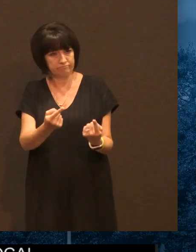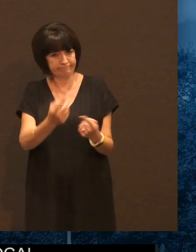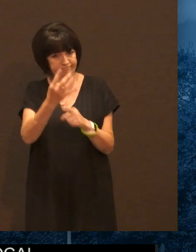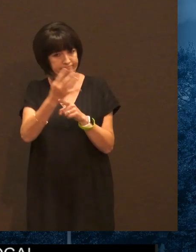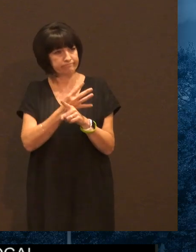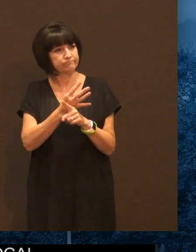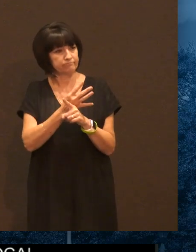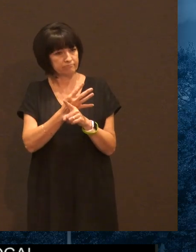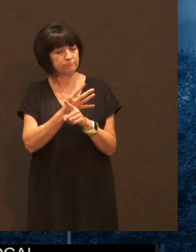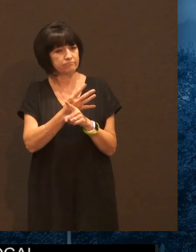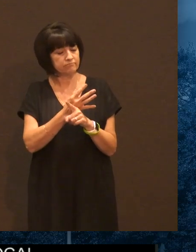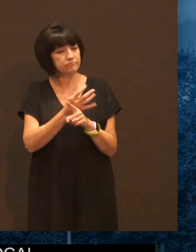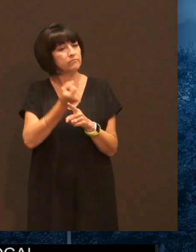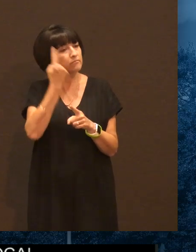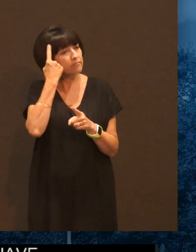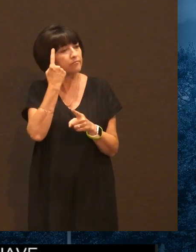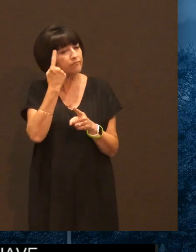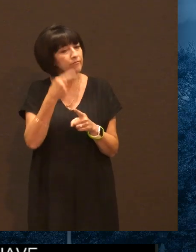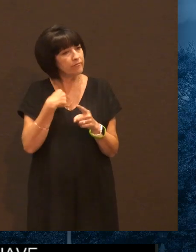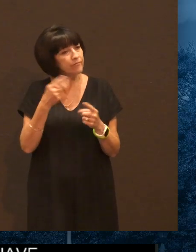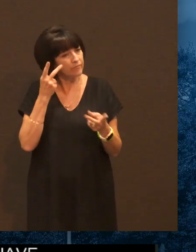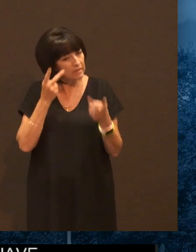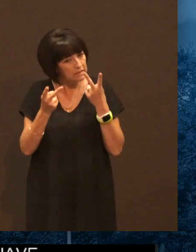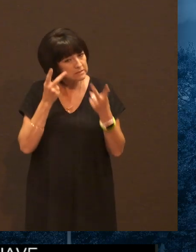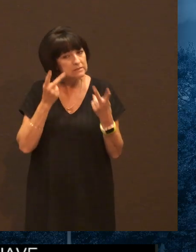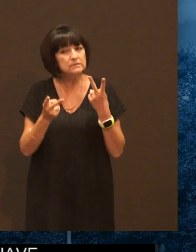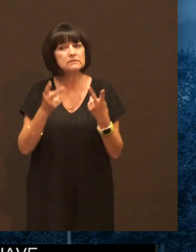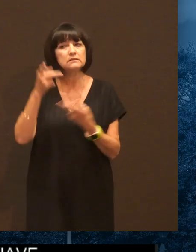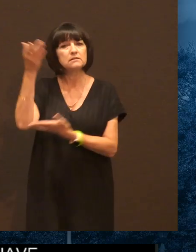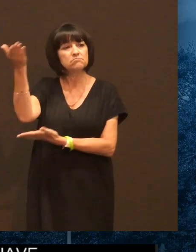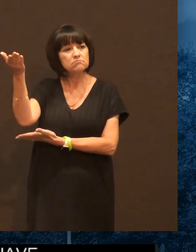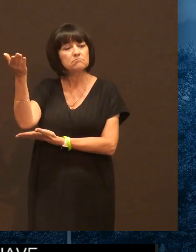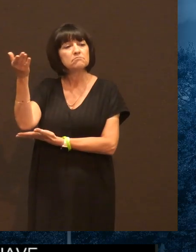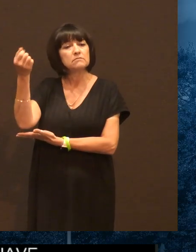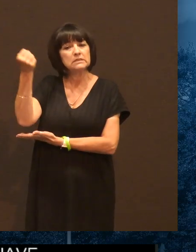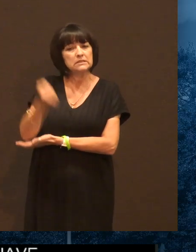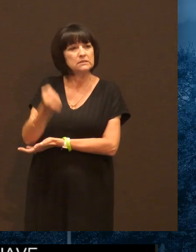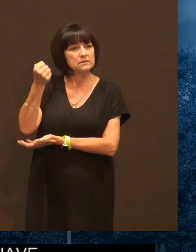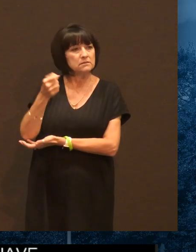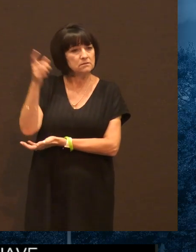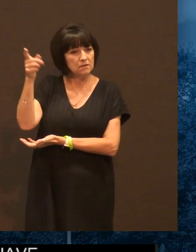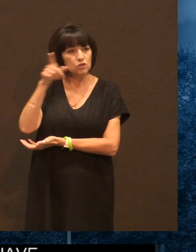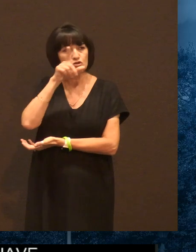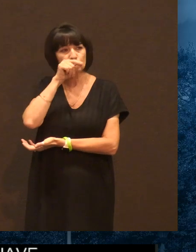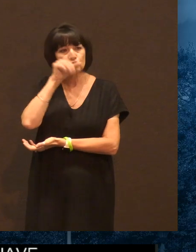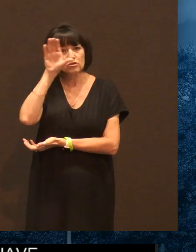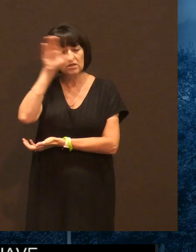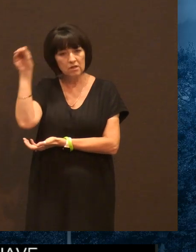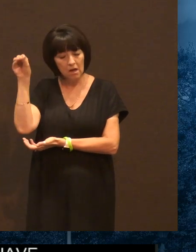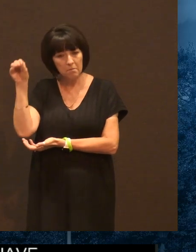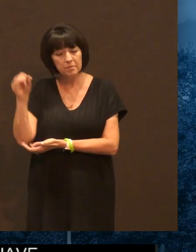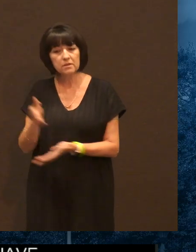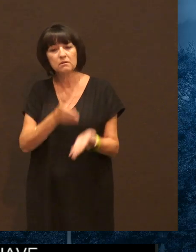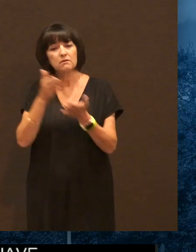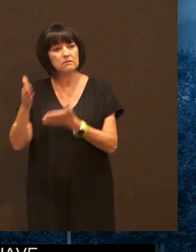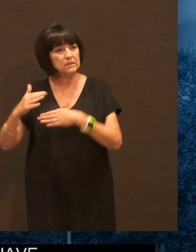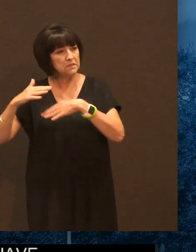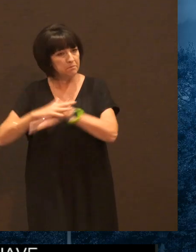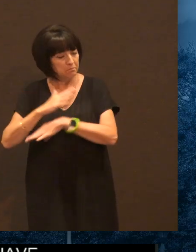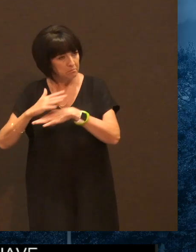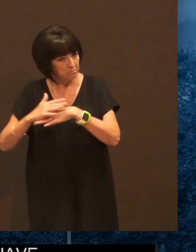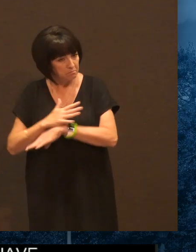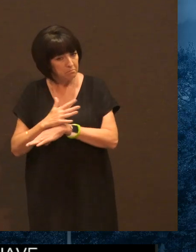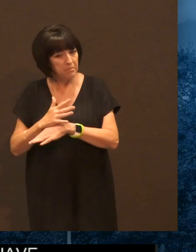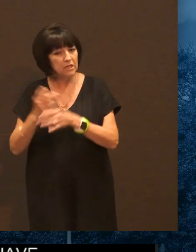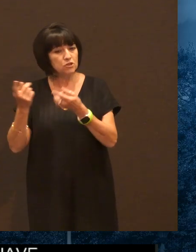the poultry industry in Lower Kent and Sussex County, in terms of the outbreak at the beaches. Our closure of bars is just